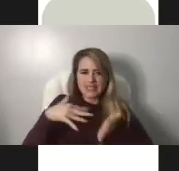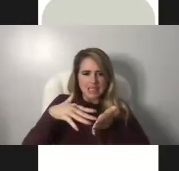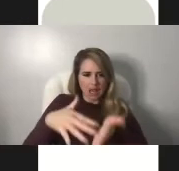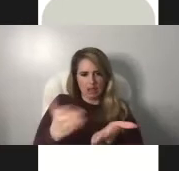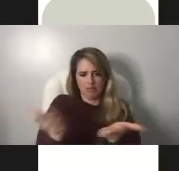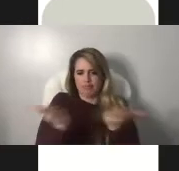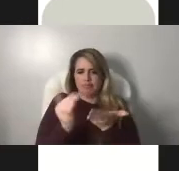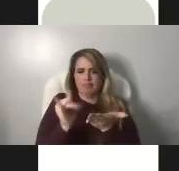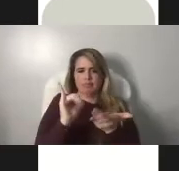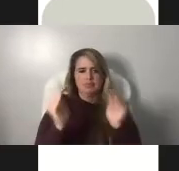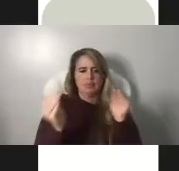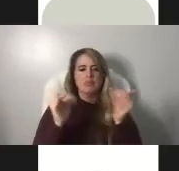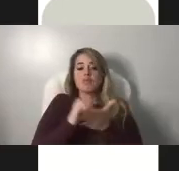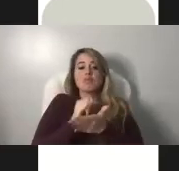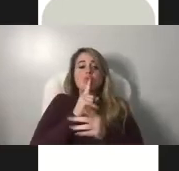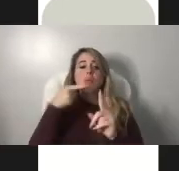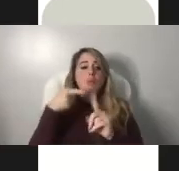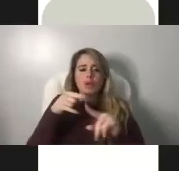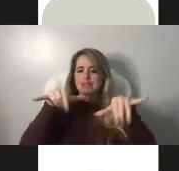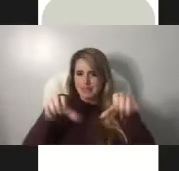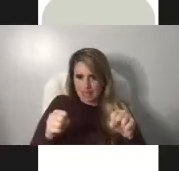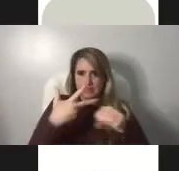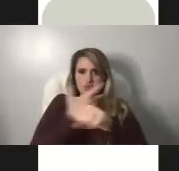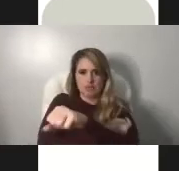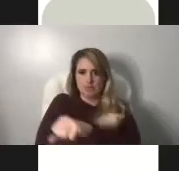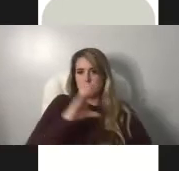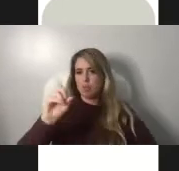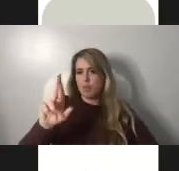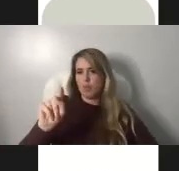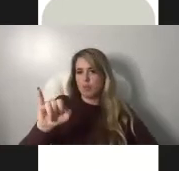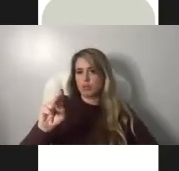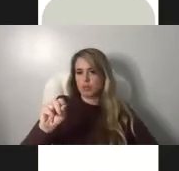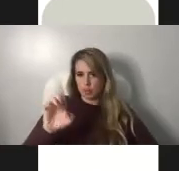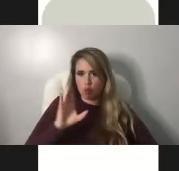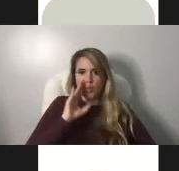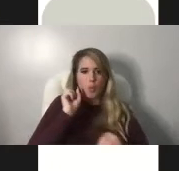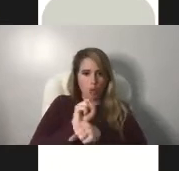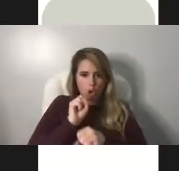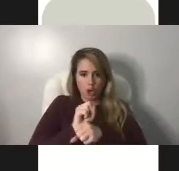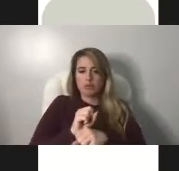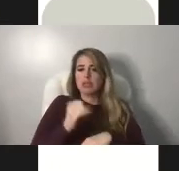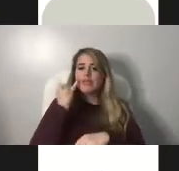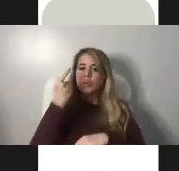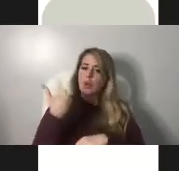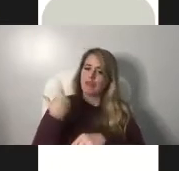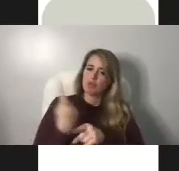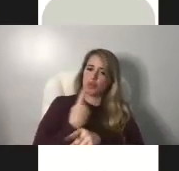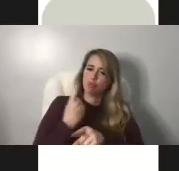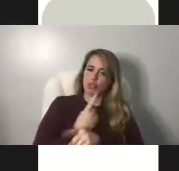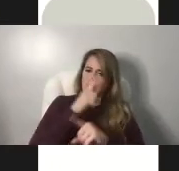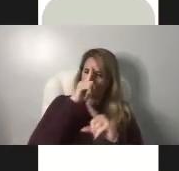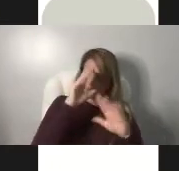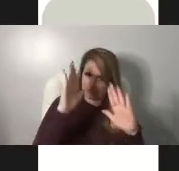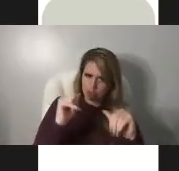So the takeaway for cortisone is, yes, that it works for proper indications and if you have the proper expectations, but it